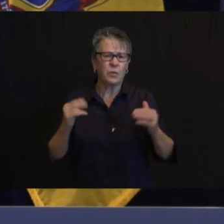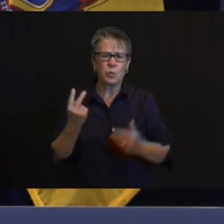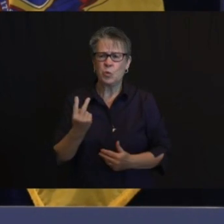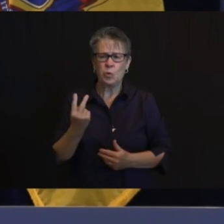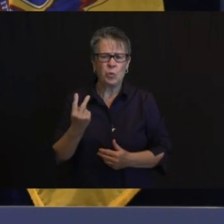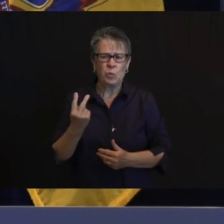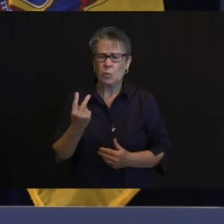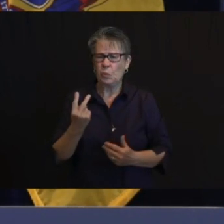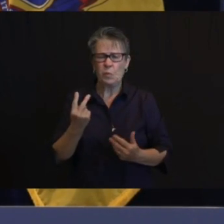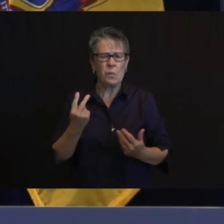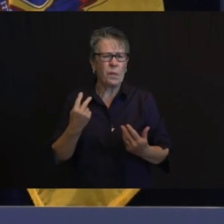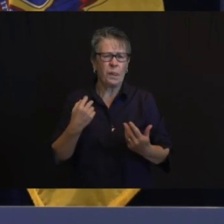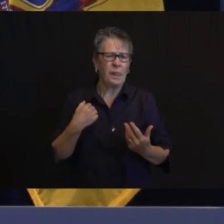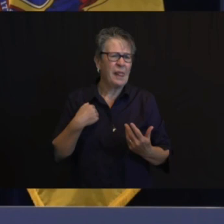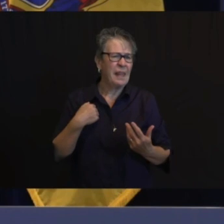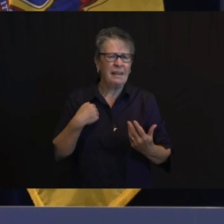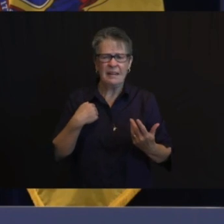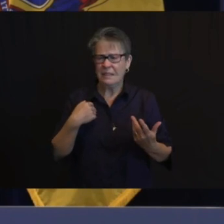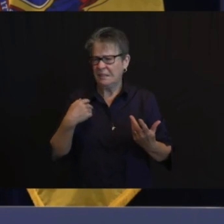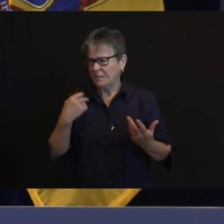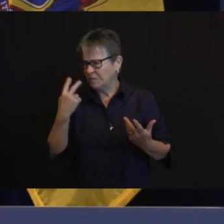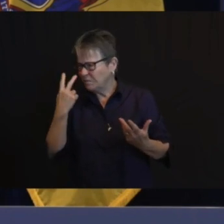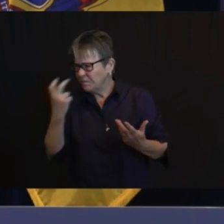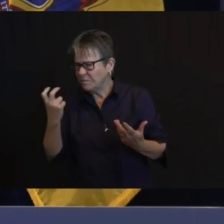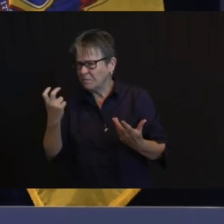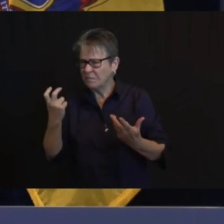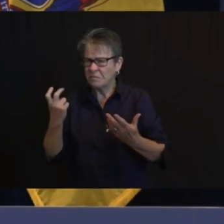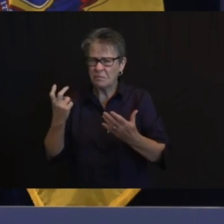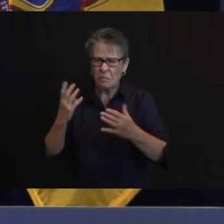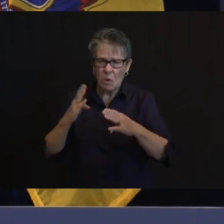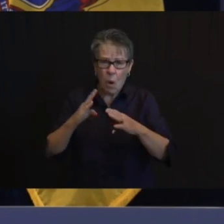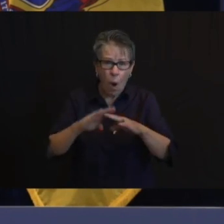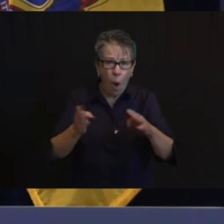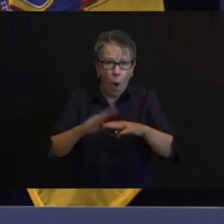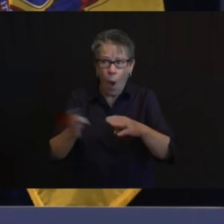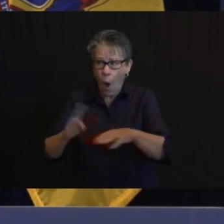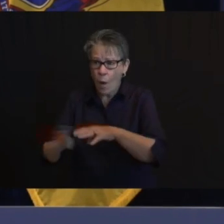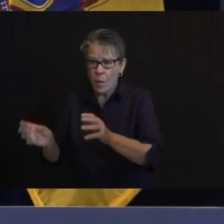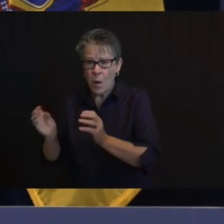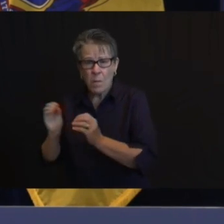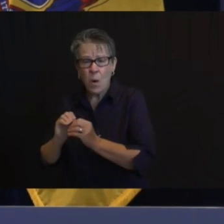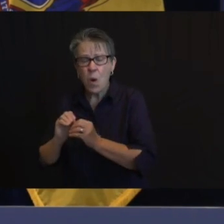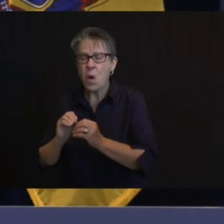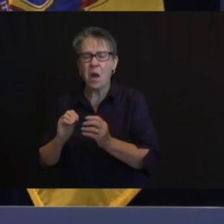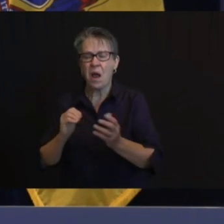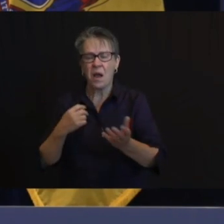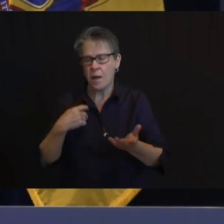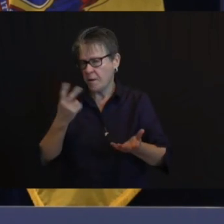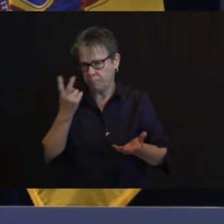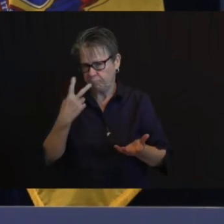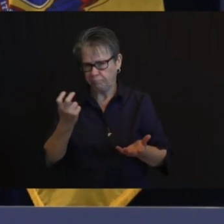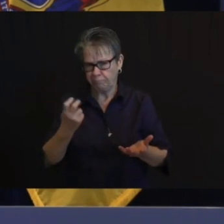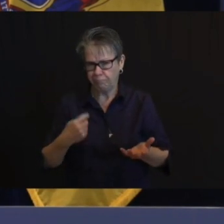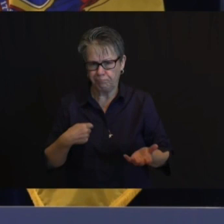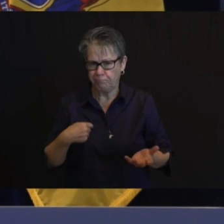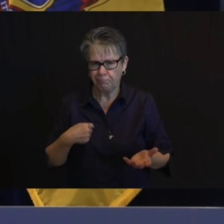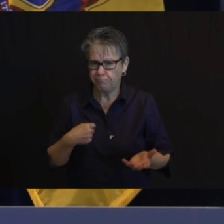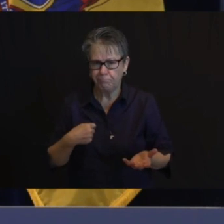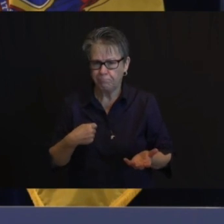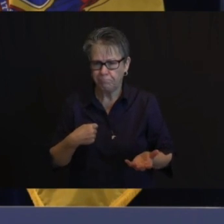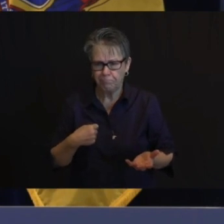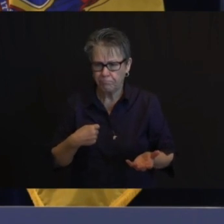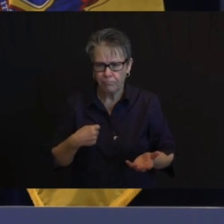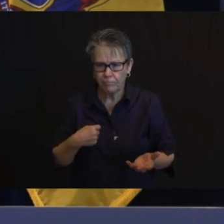any meaningful amount of opening of or loosening of our parameters anytime soon. And it doesn't bring me any joy to say